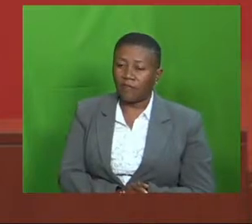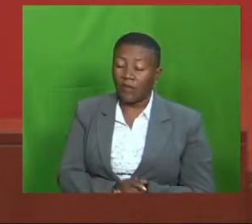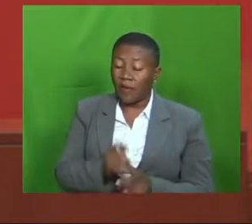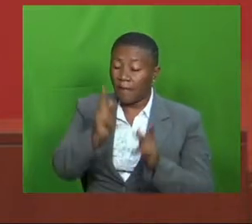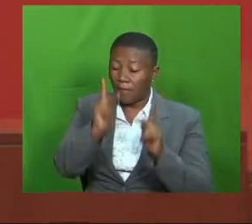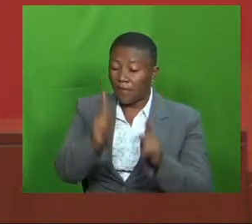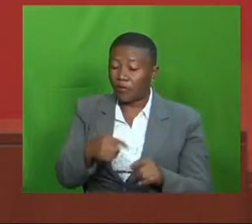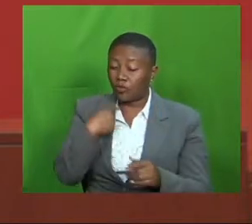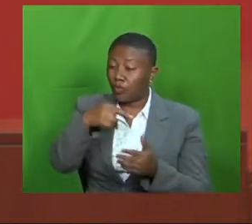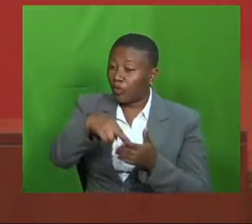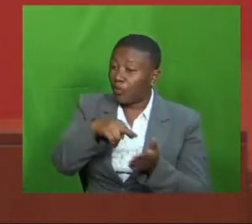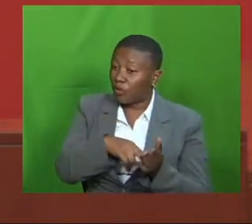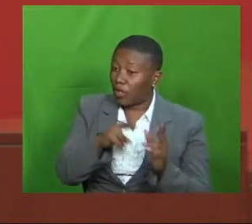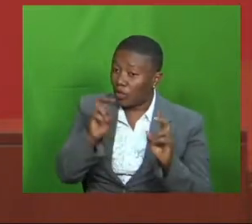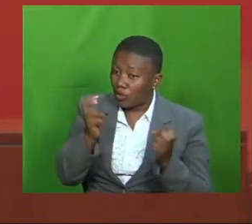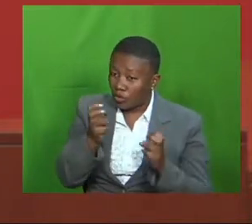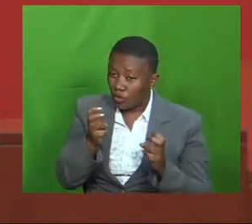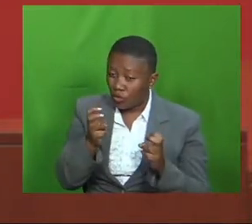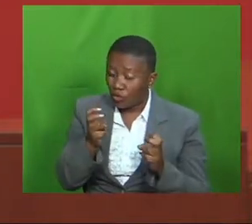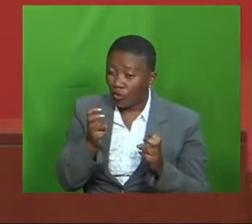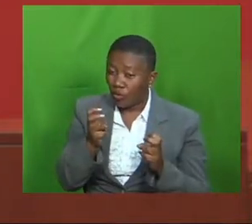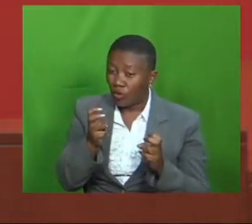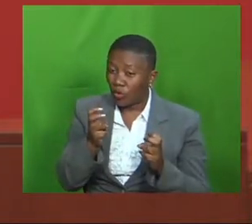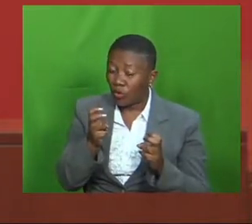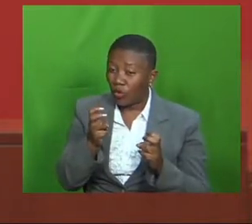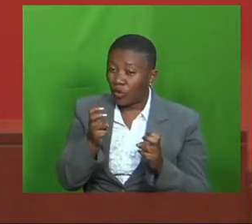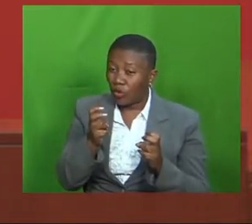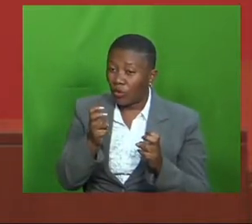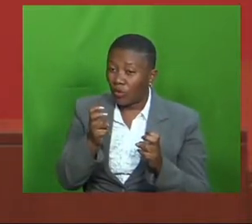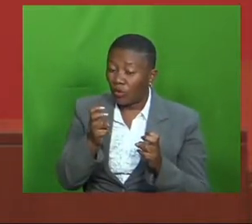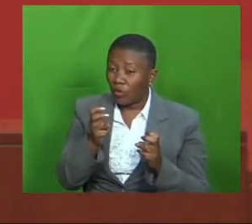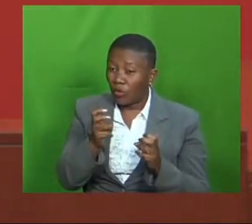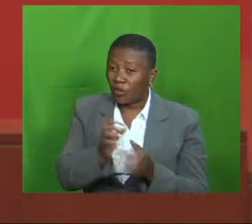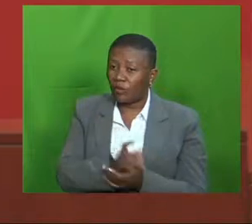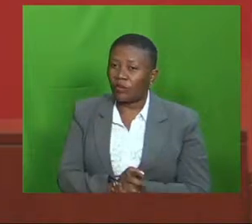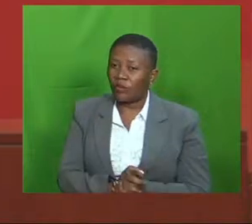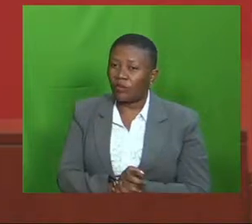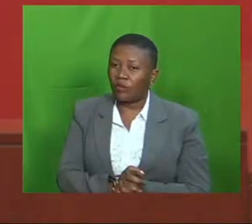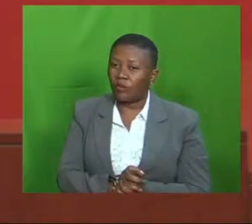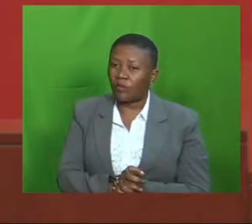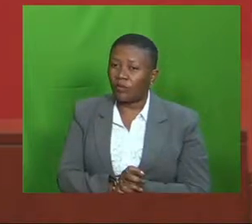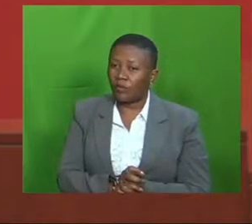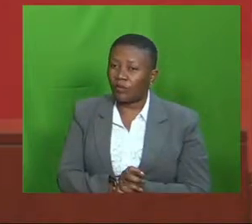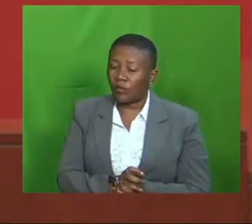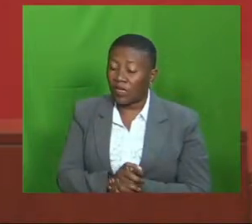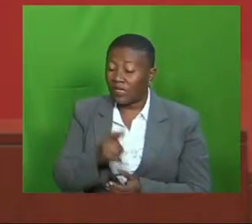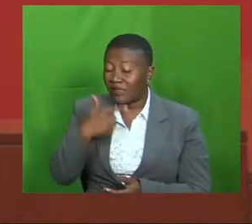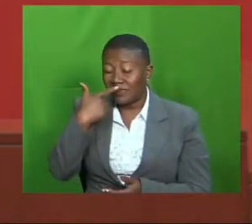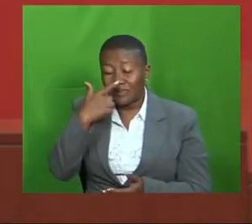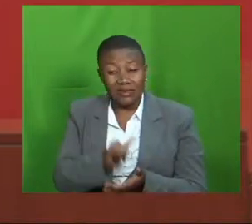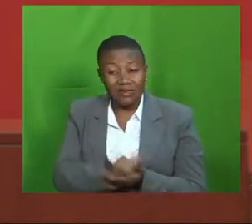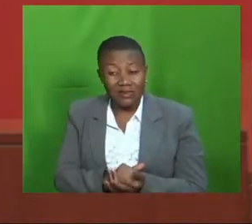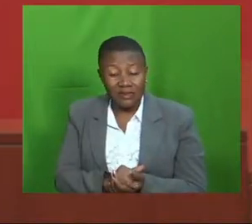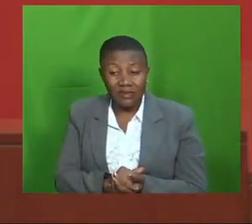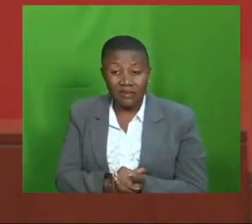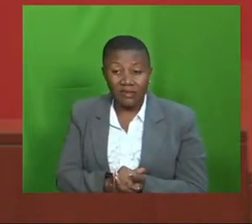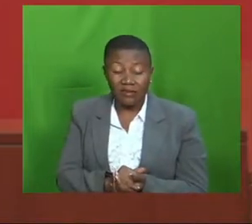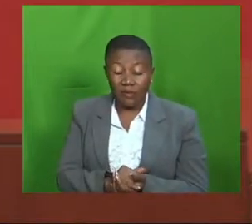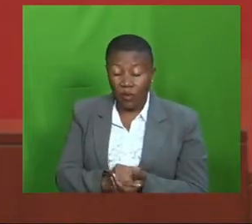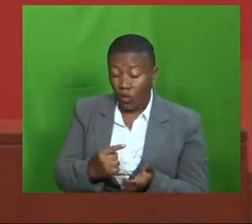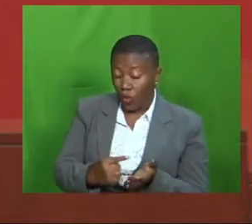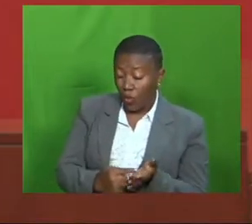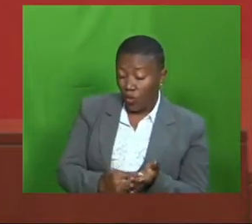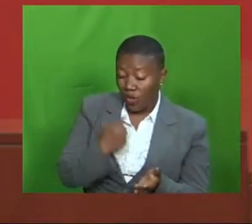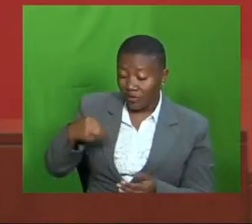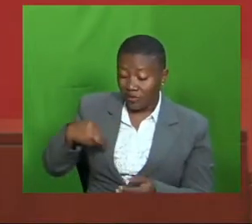appellant, here thereafter referred to as the appellant, contends that once a member